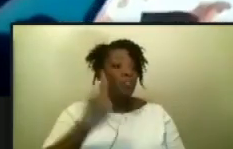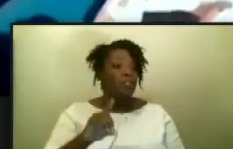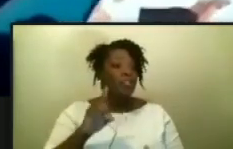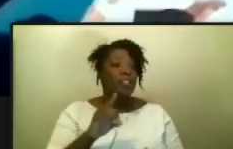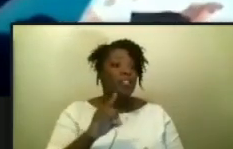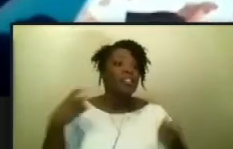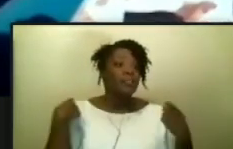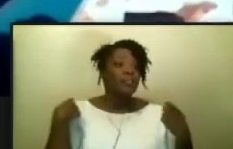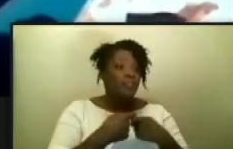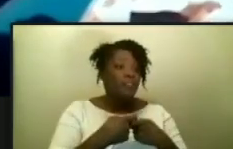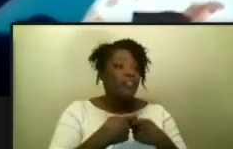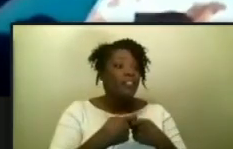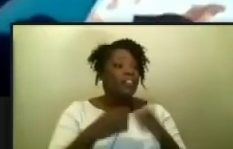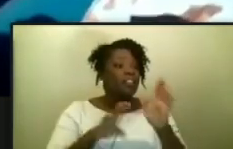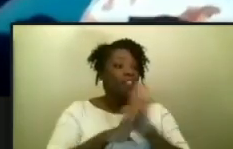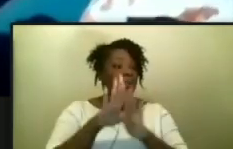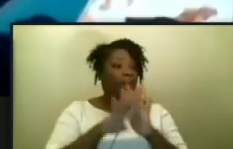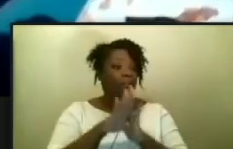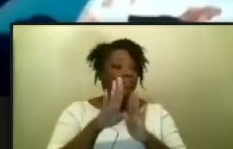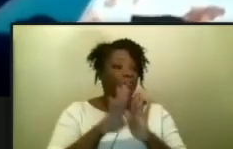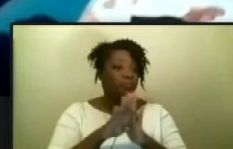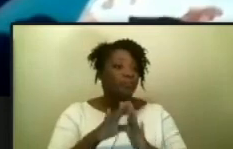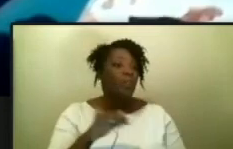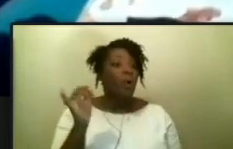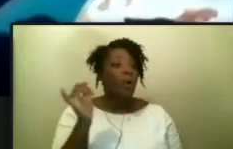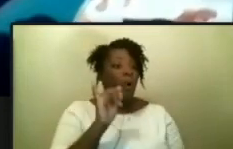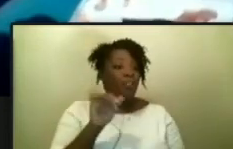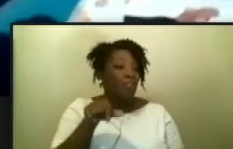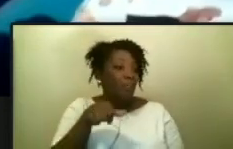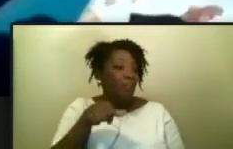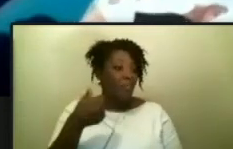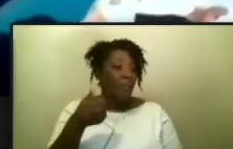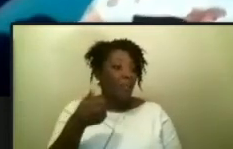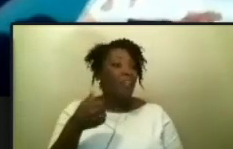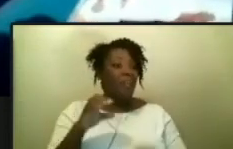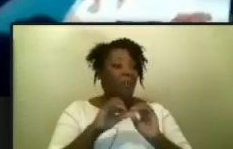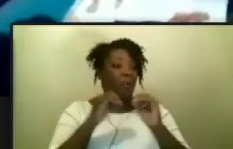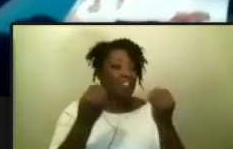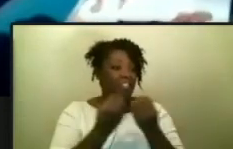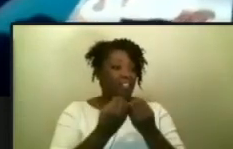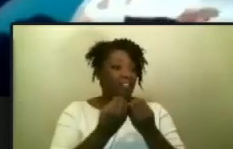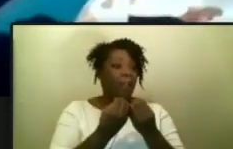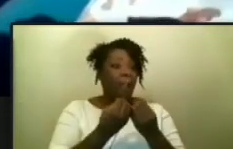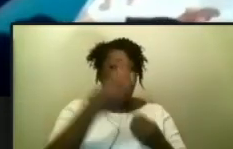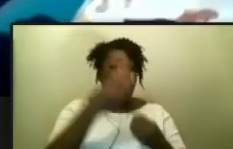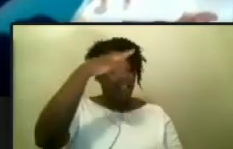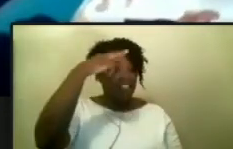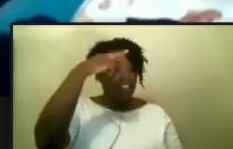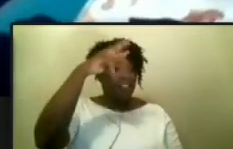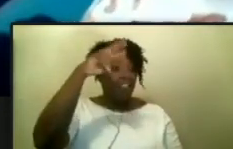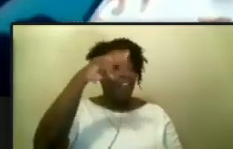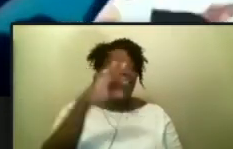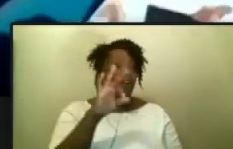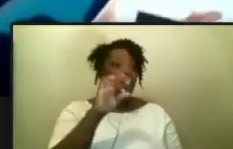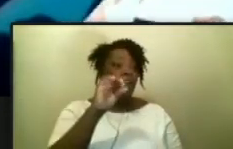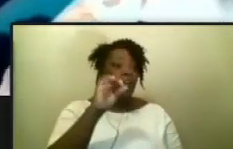also an assistant director of Detroit's Ballet Folklorico Moyocoyanicen, a traditional Mexican folk dance here in Southwest